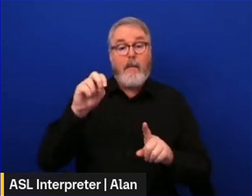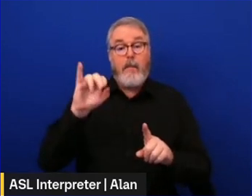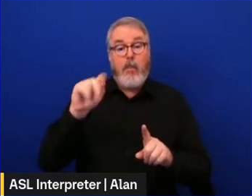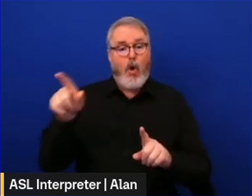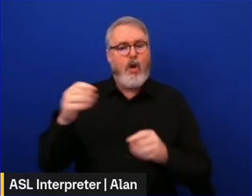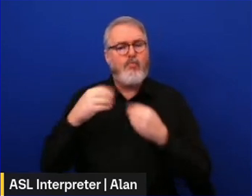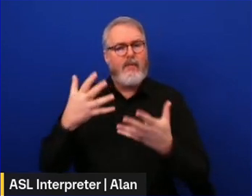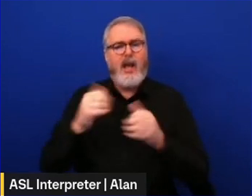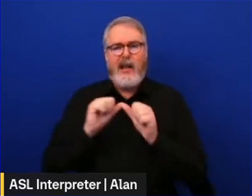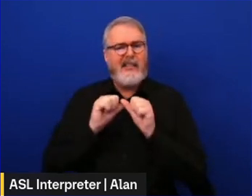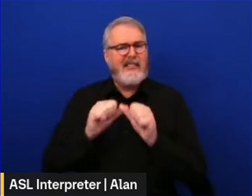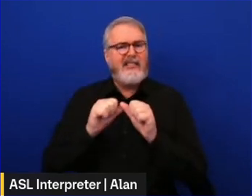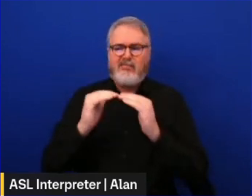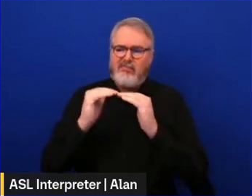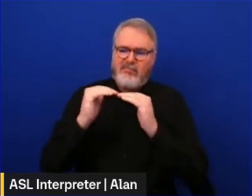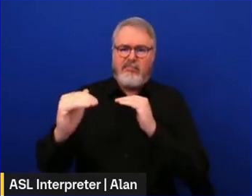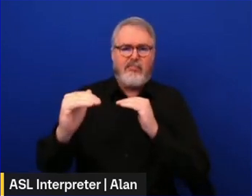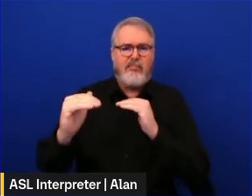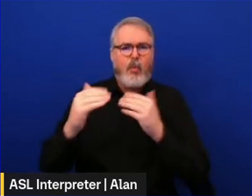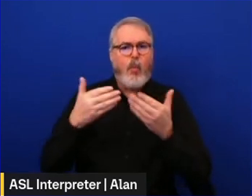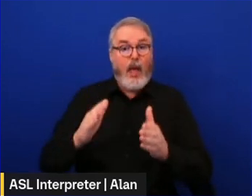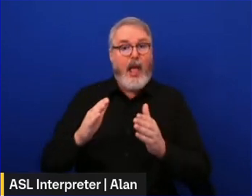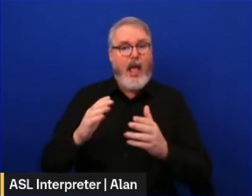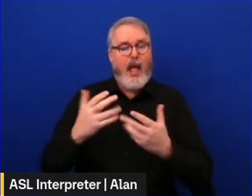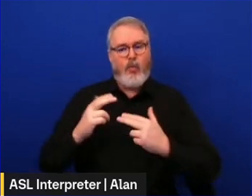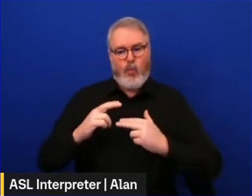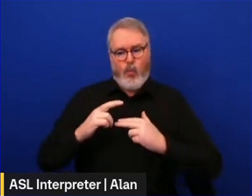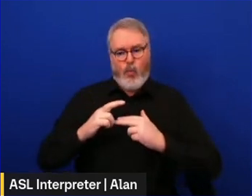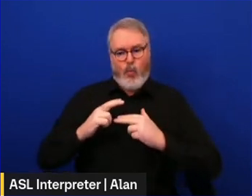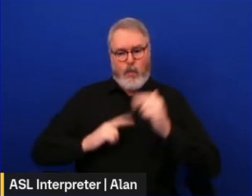consistent way to build,